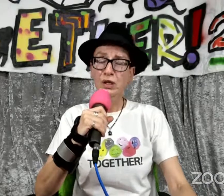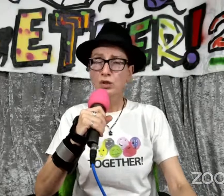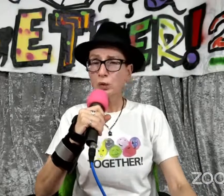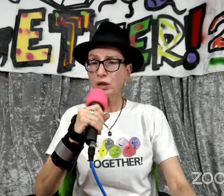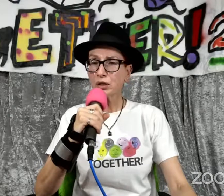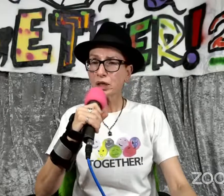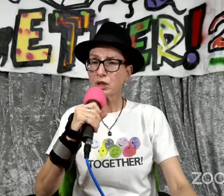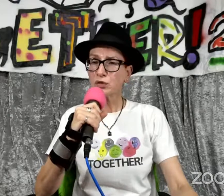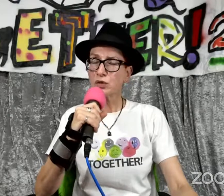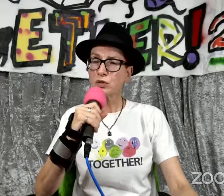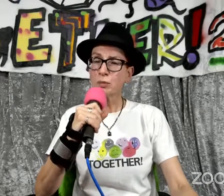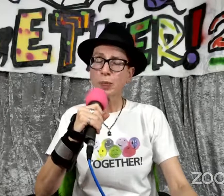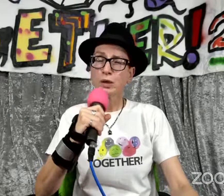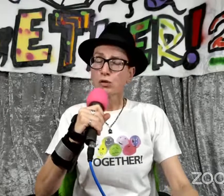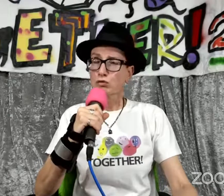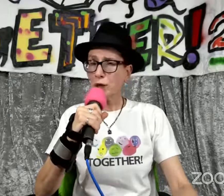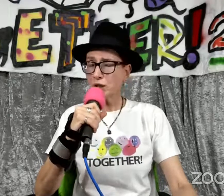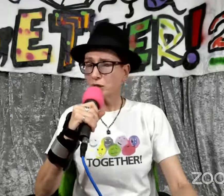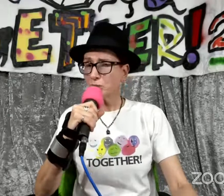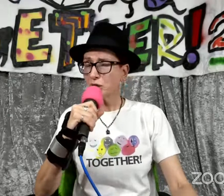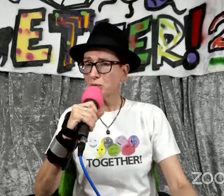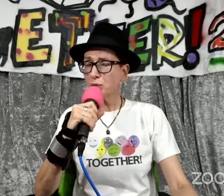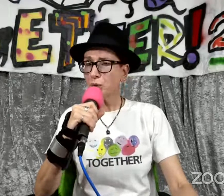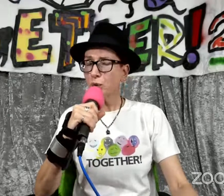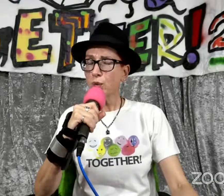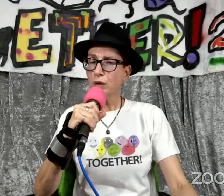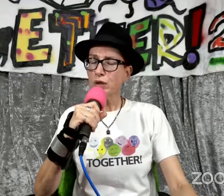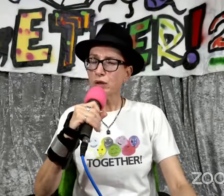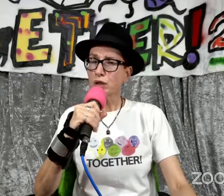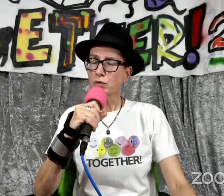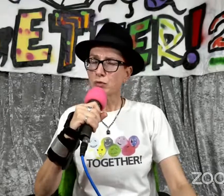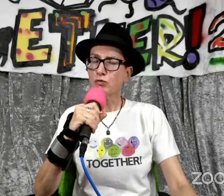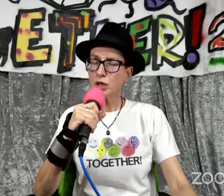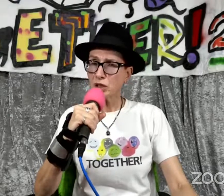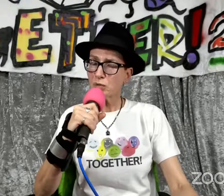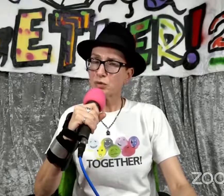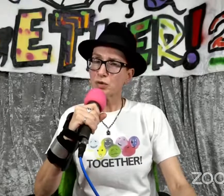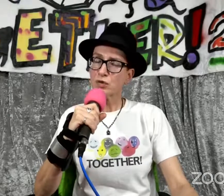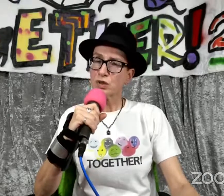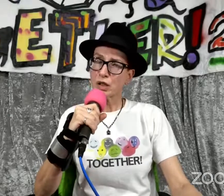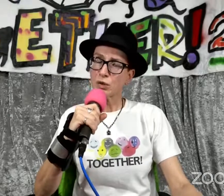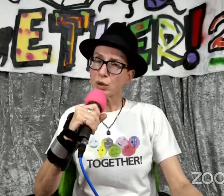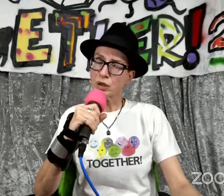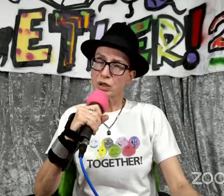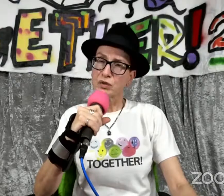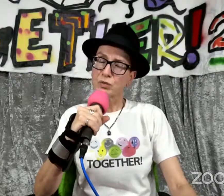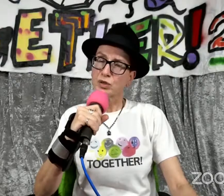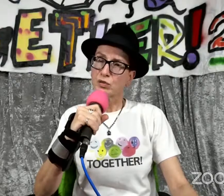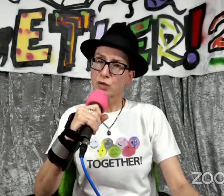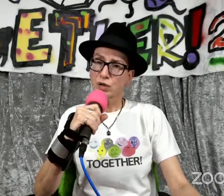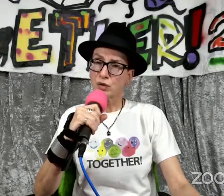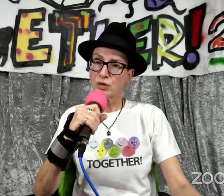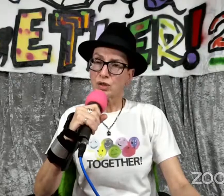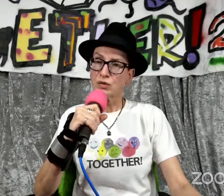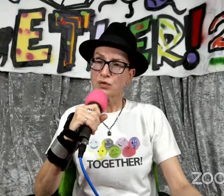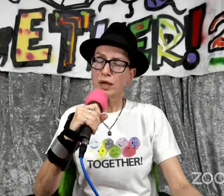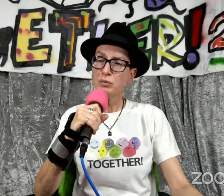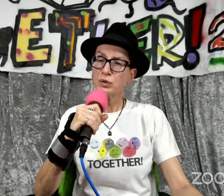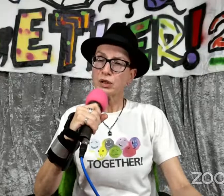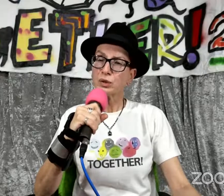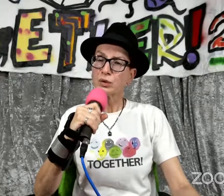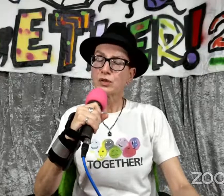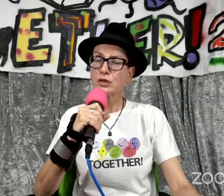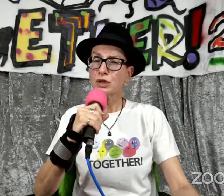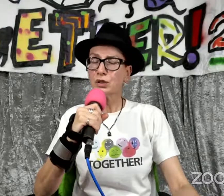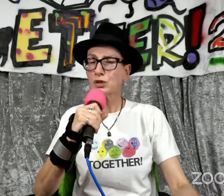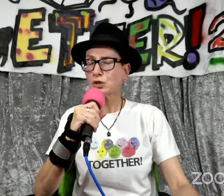Poetry. So we're going to have some regular people, we're going to have regular members of Together, we're going to have some survivors. If